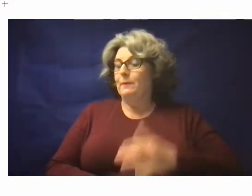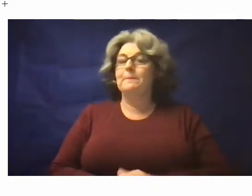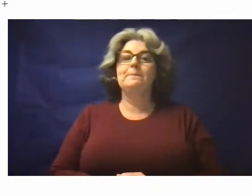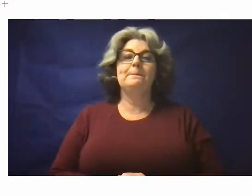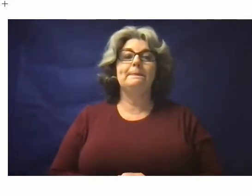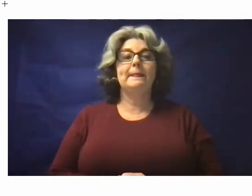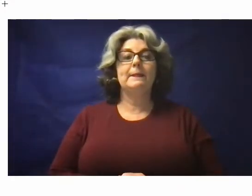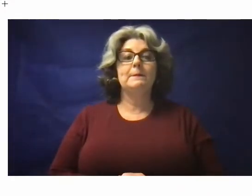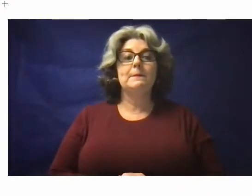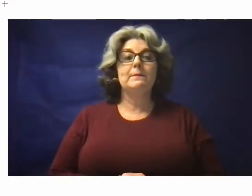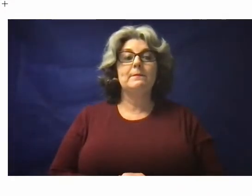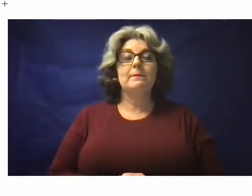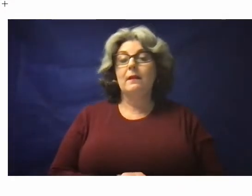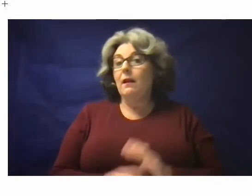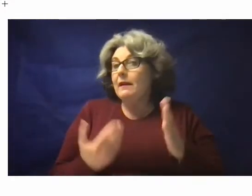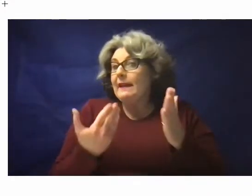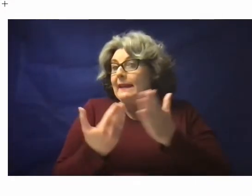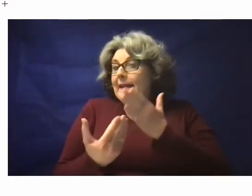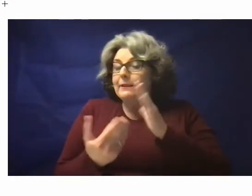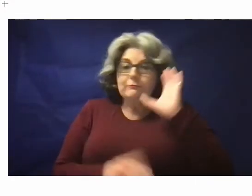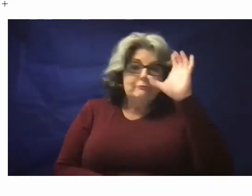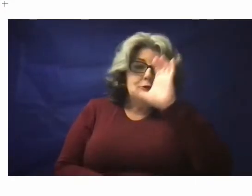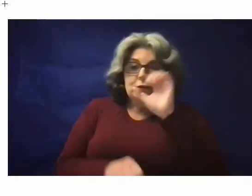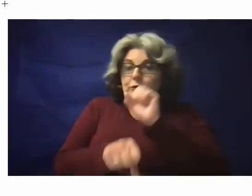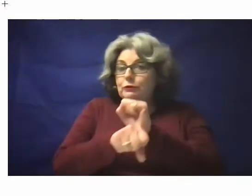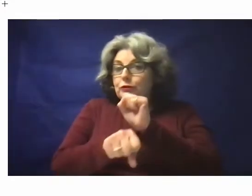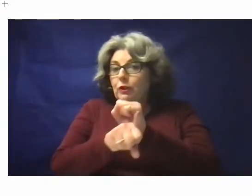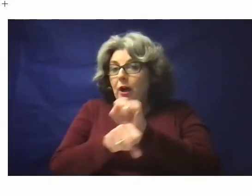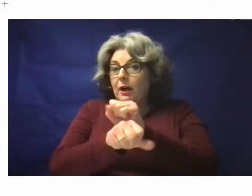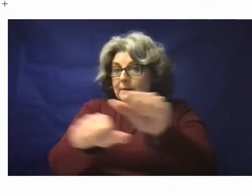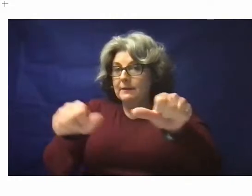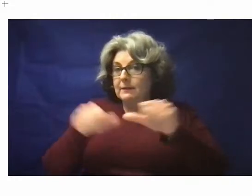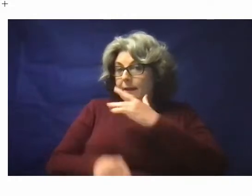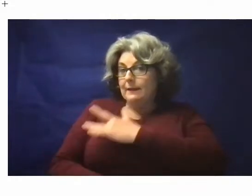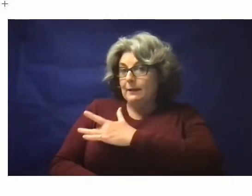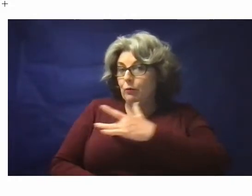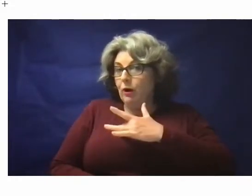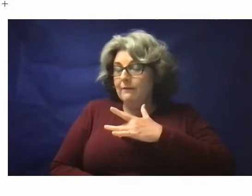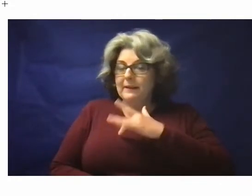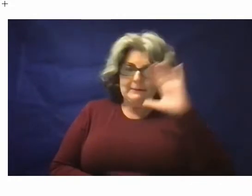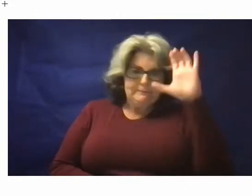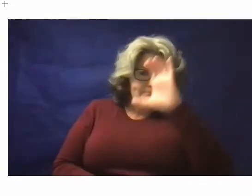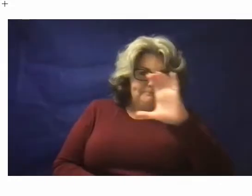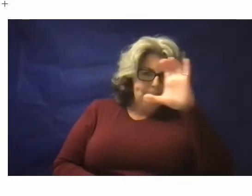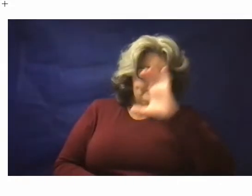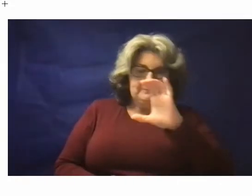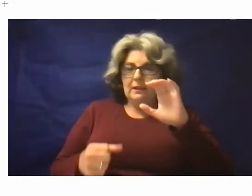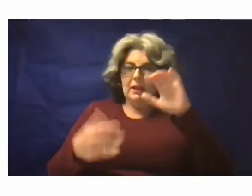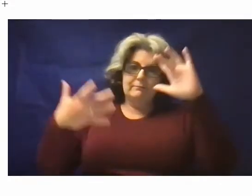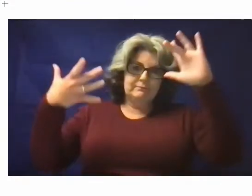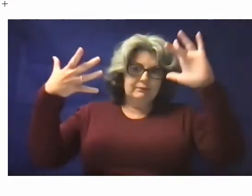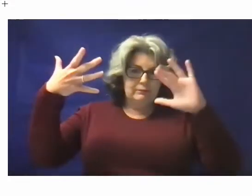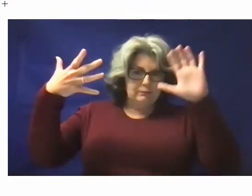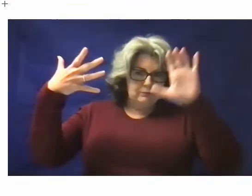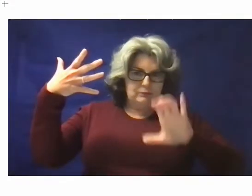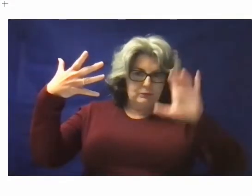it's often easier to just search by jobs in a particular province and go through the effort of scrolling through all the job